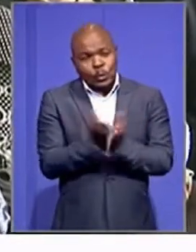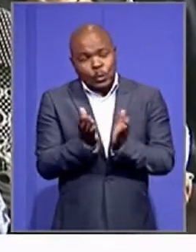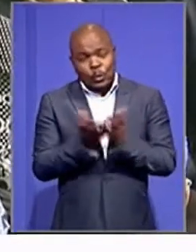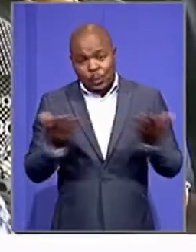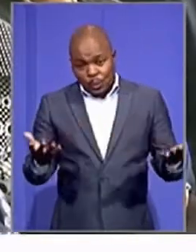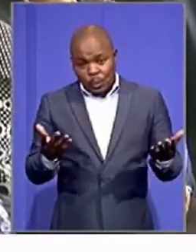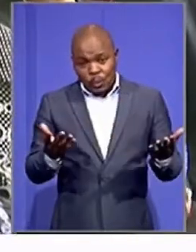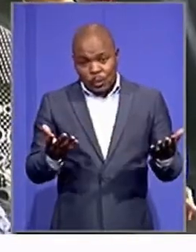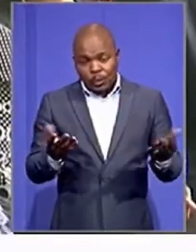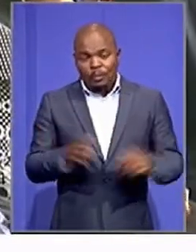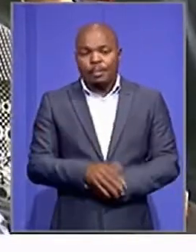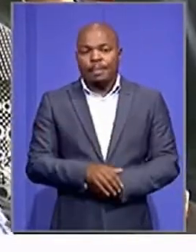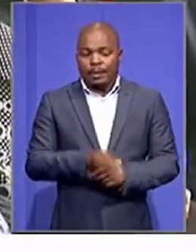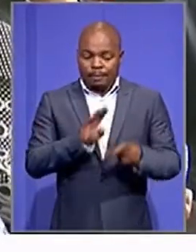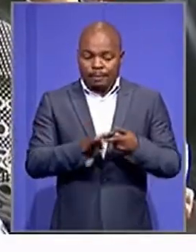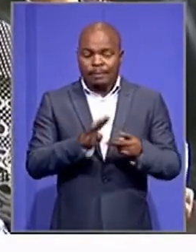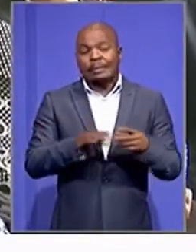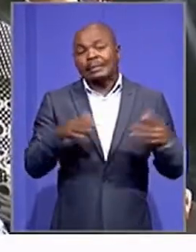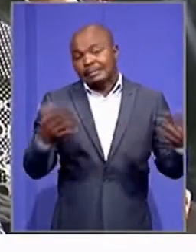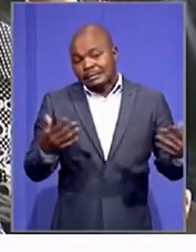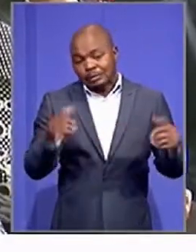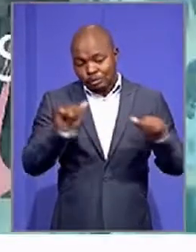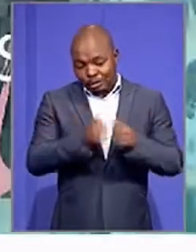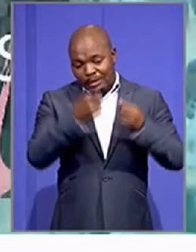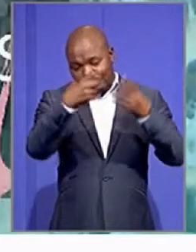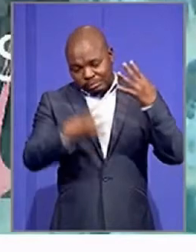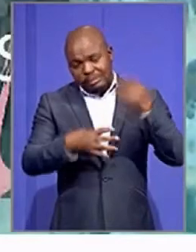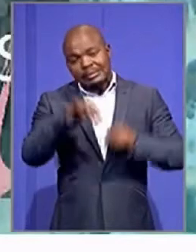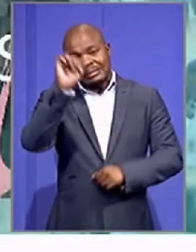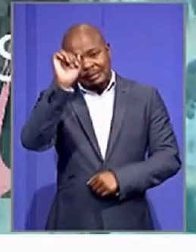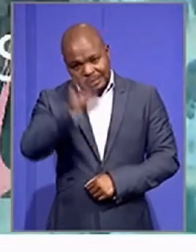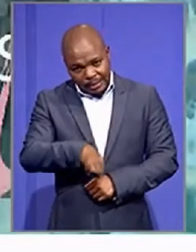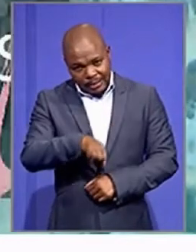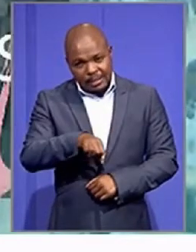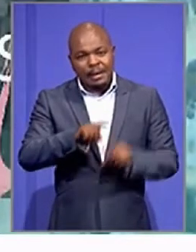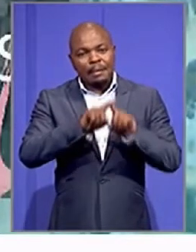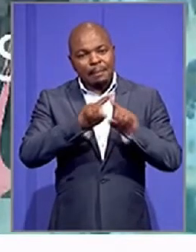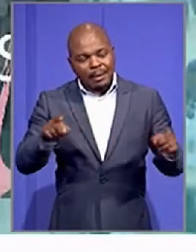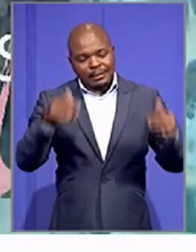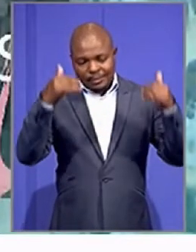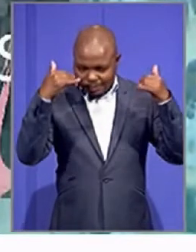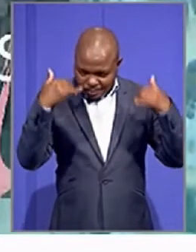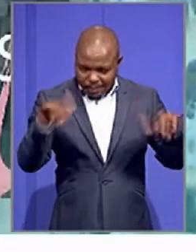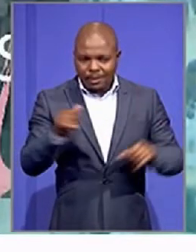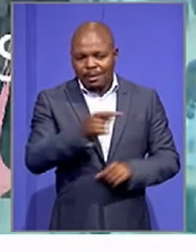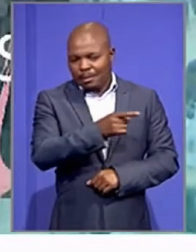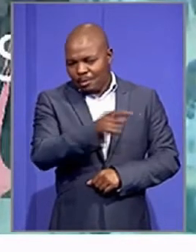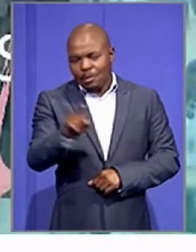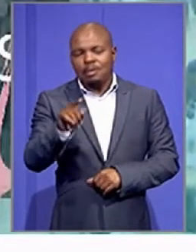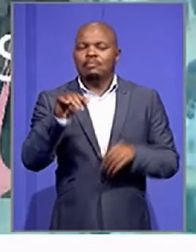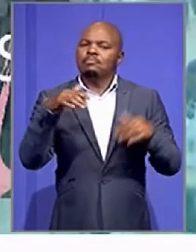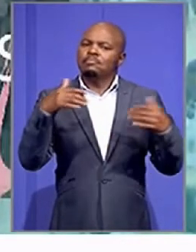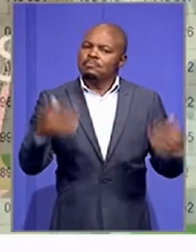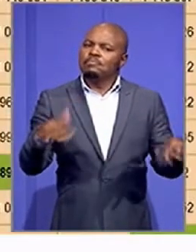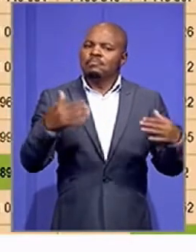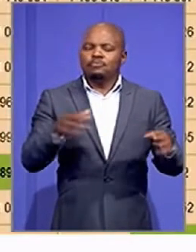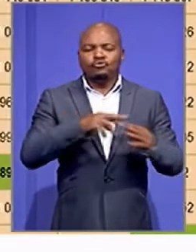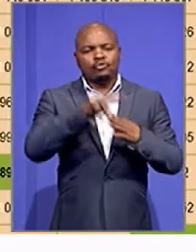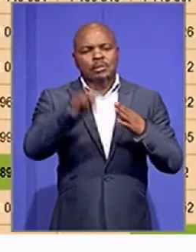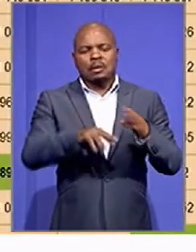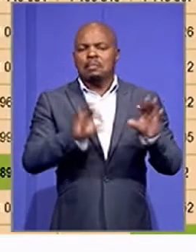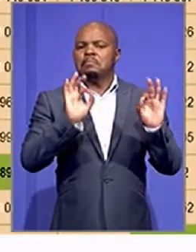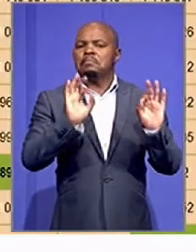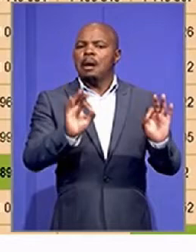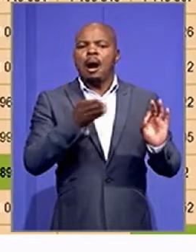with their teachers. Even with all those challenges that they face, they were still able to give us this kind of